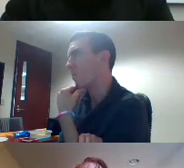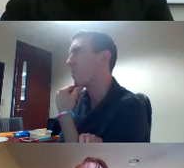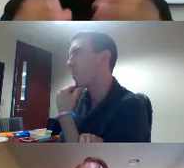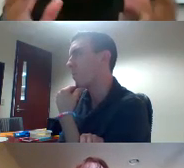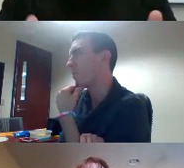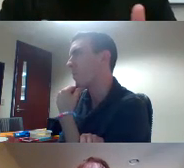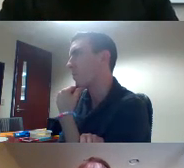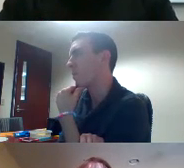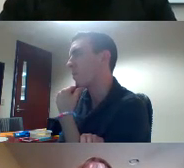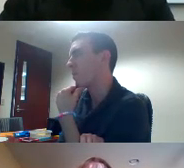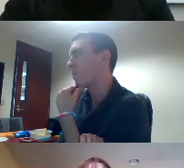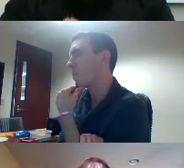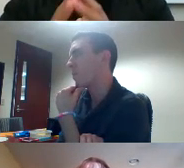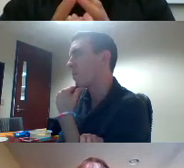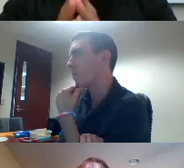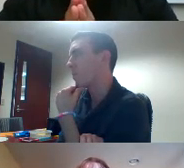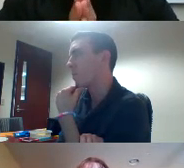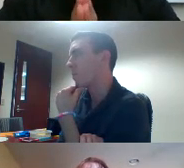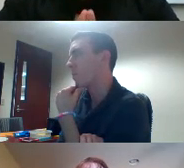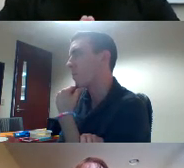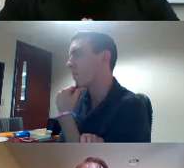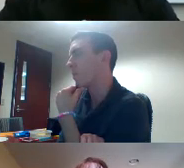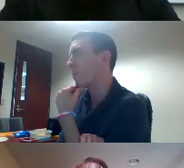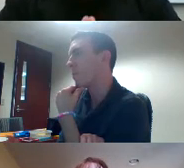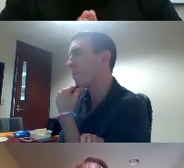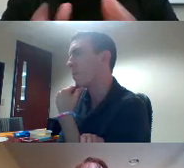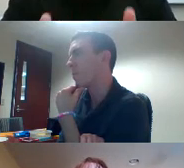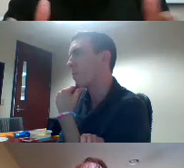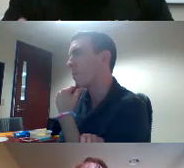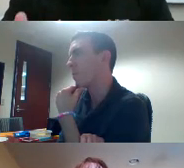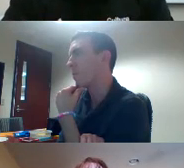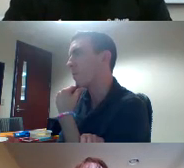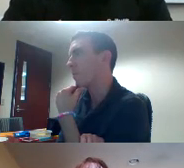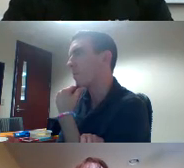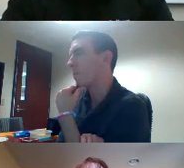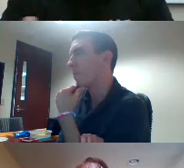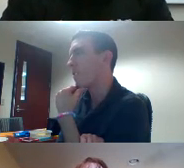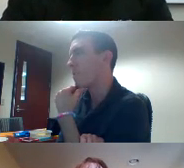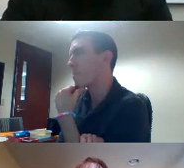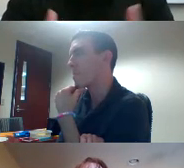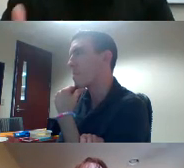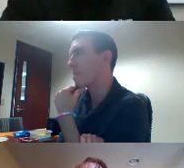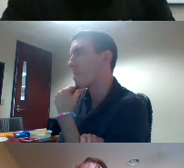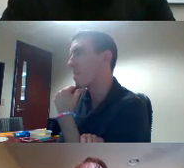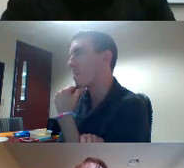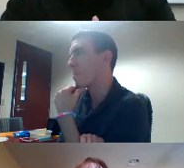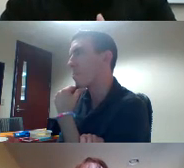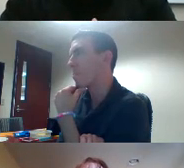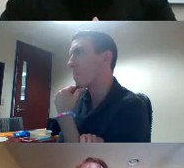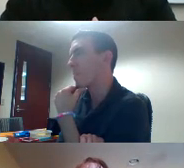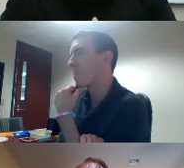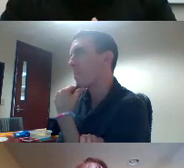which, our charter is the definition of who ASU, who we are, who we're striving to